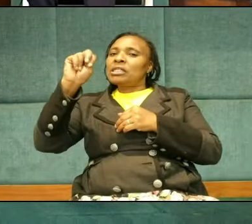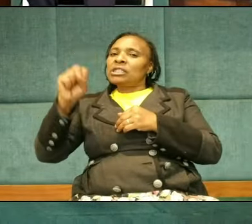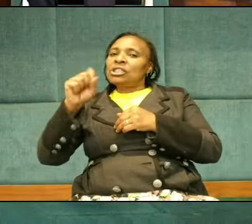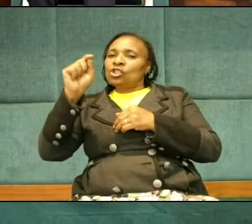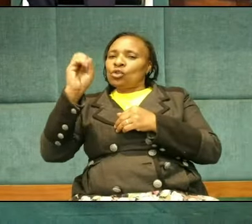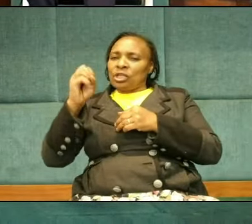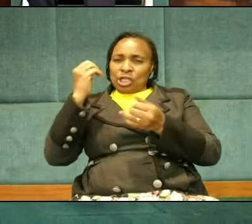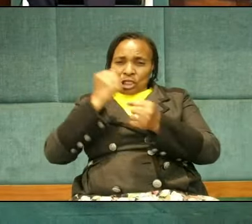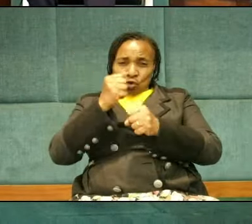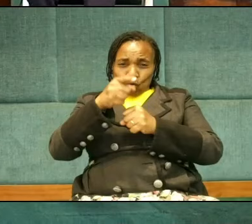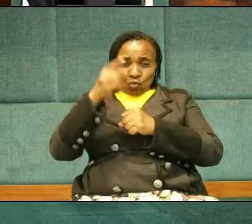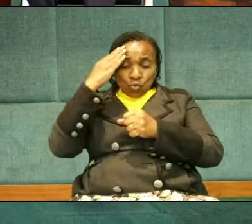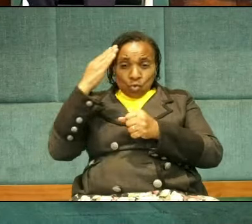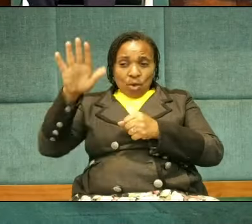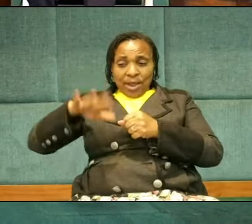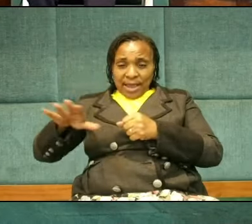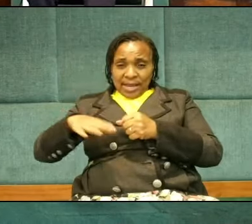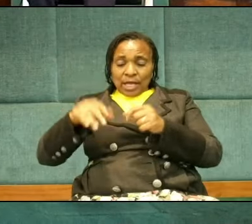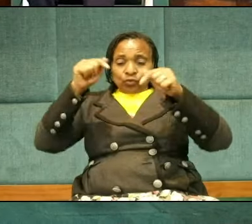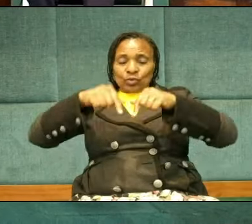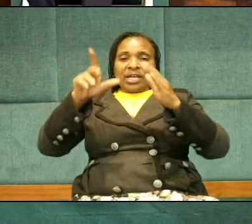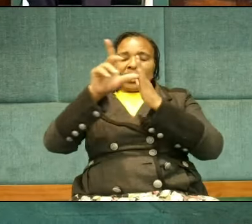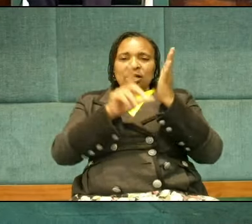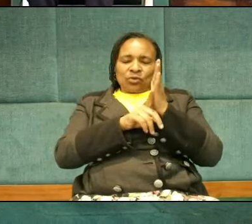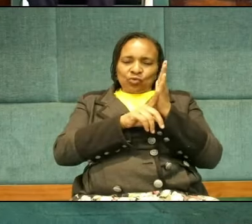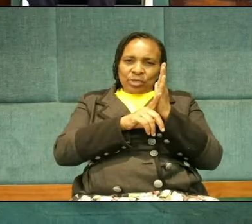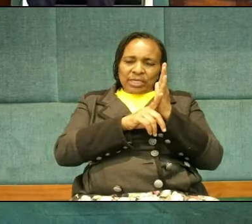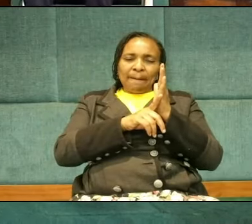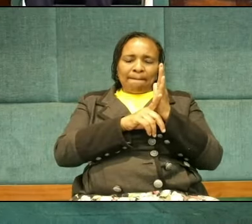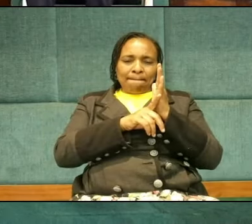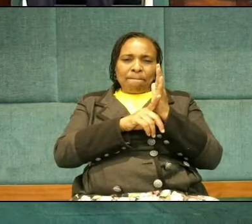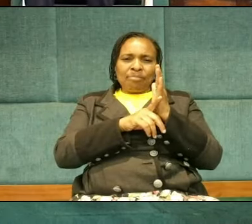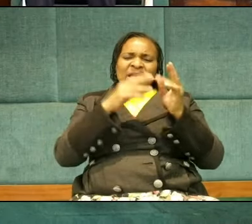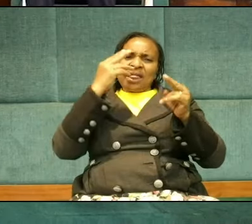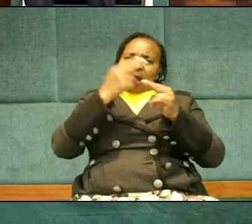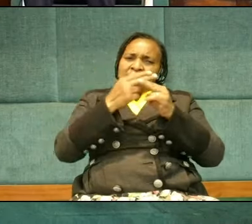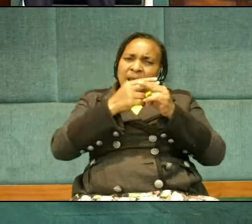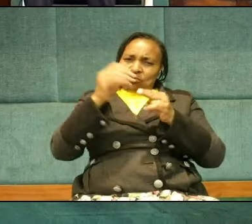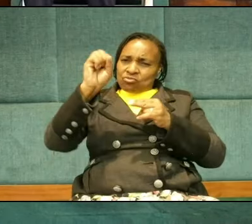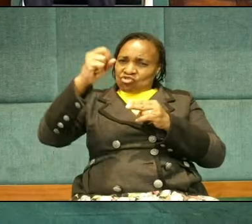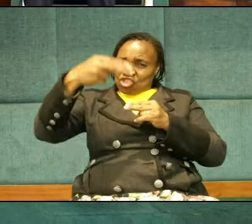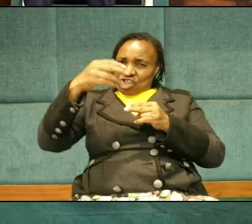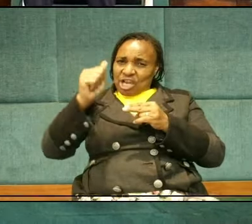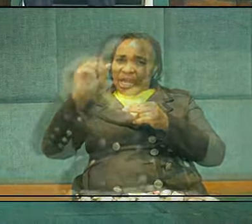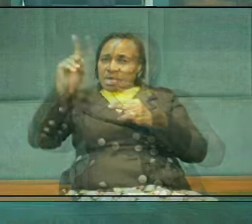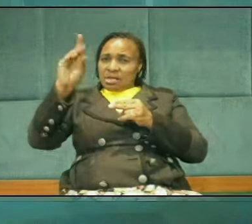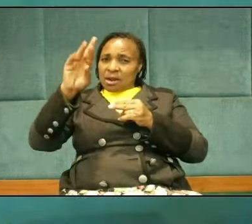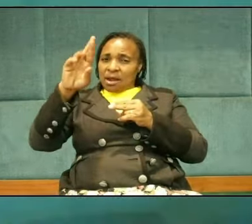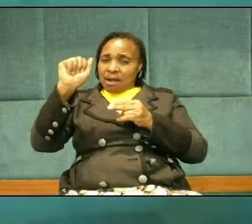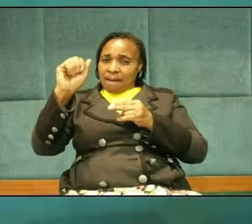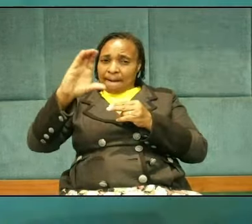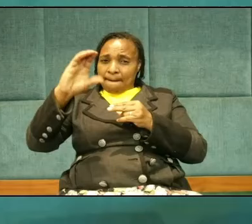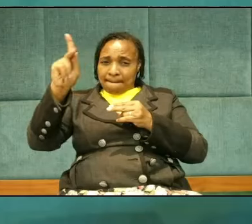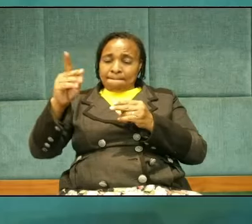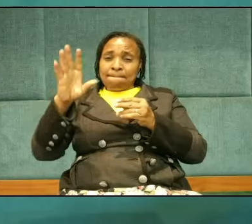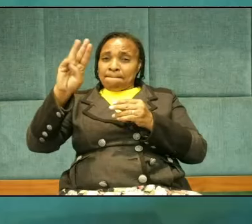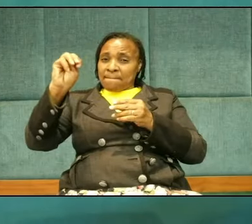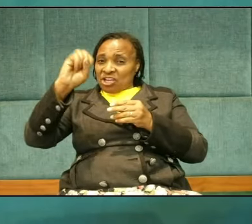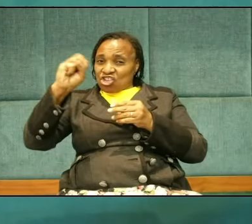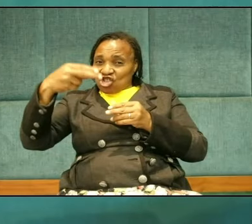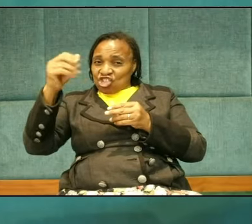the Did You Know section of today's lesson, the names Shadrach, Meshach, and Abednego were given to